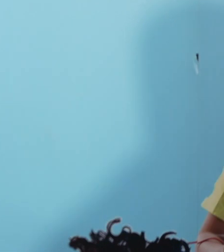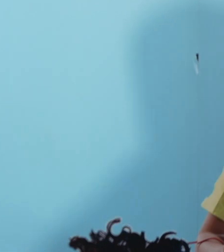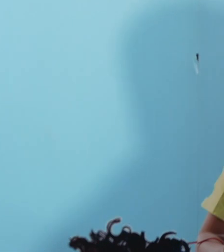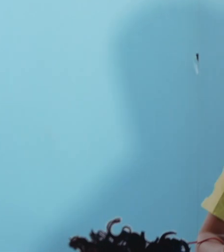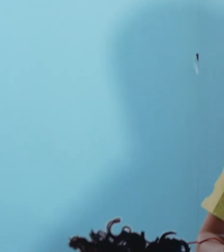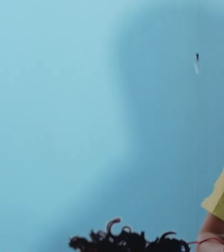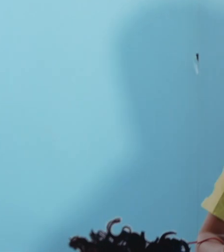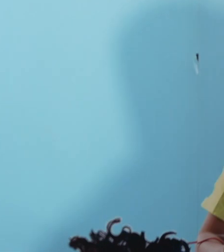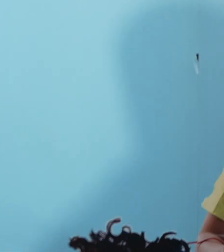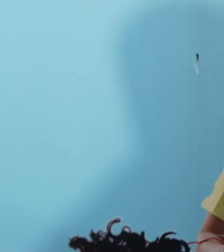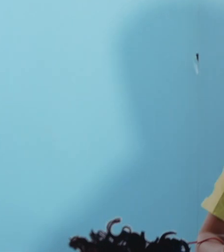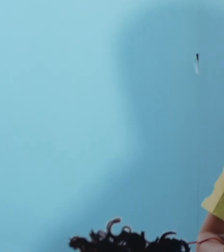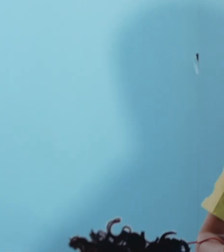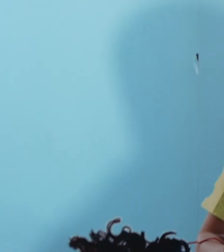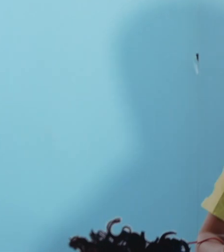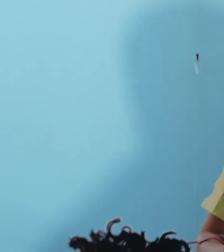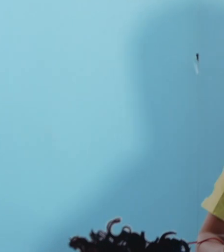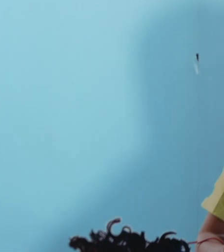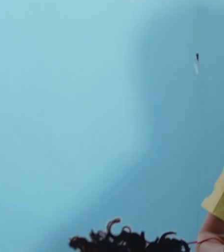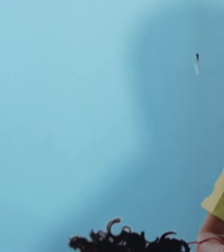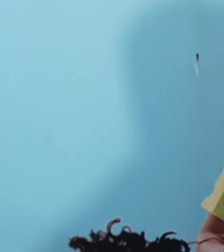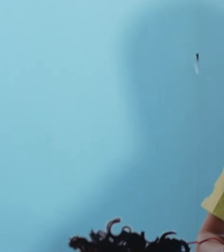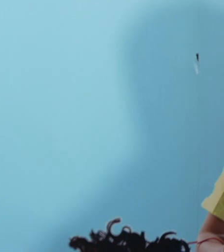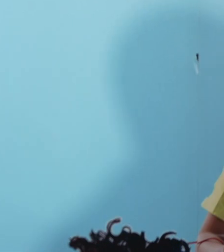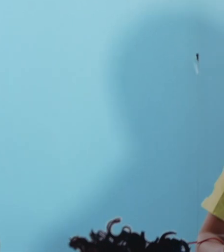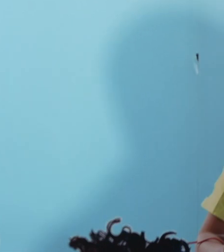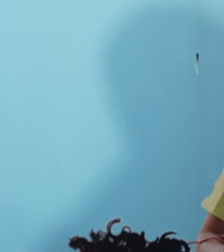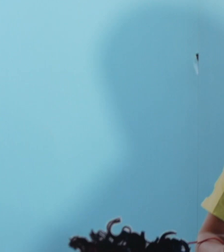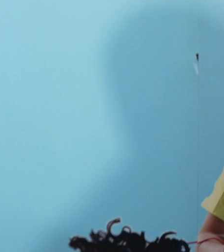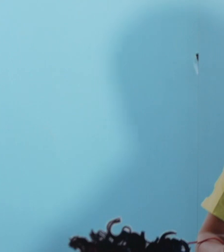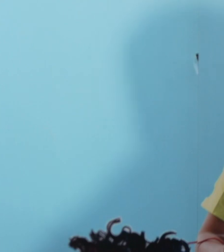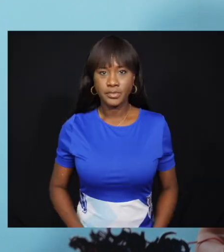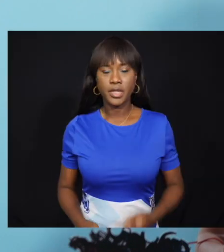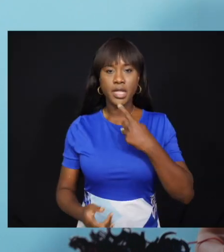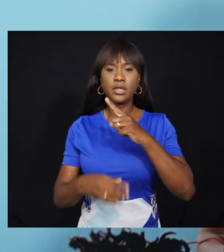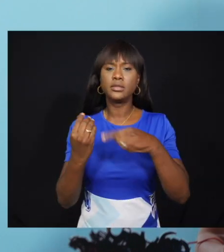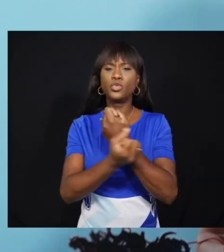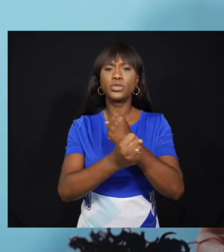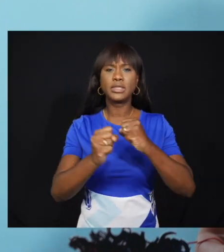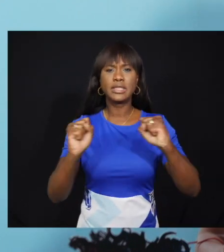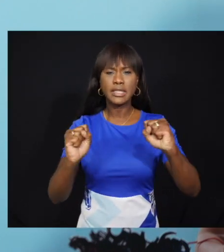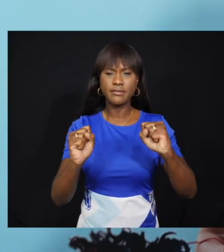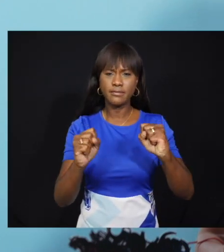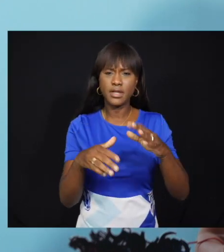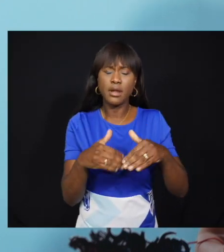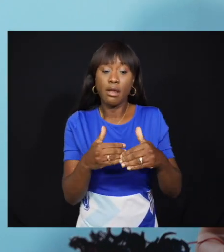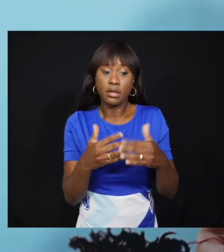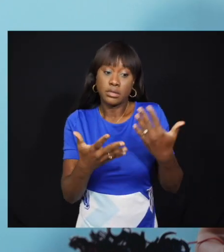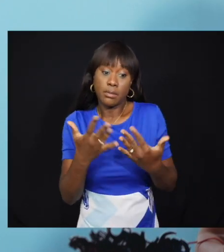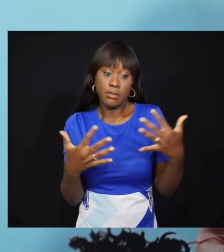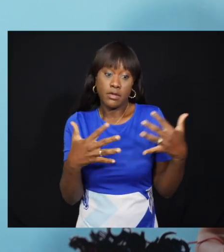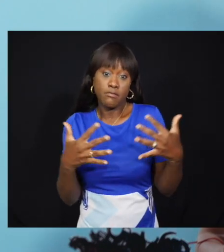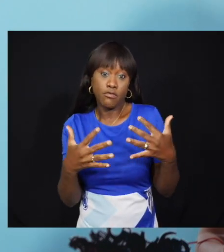iGovTT. Tell us a little bit about the safety. I know that could also be a barrier or a potential